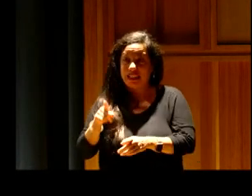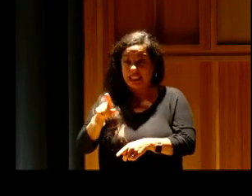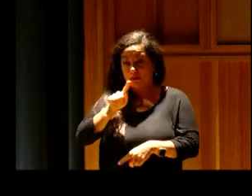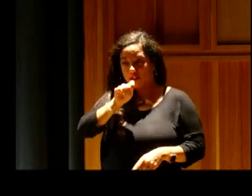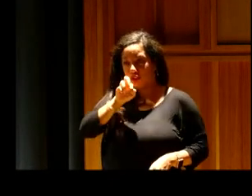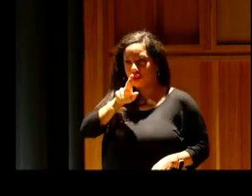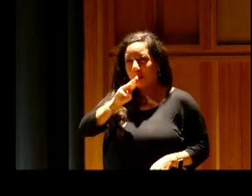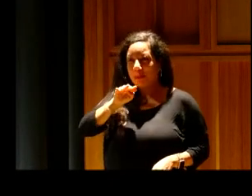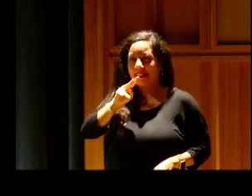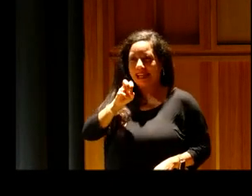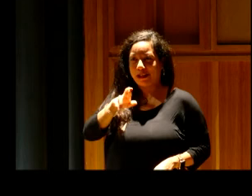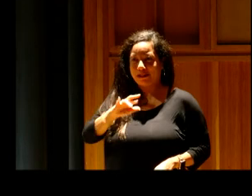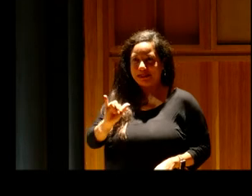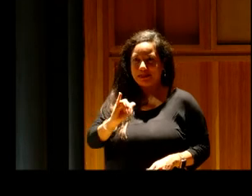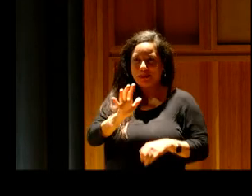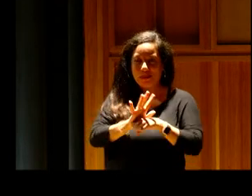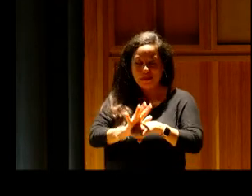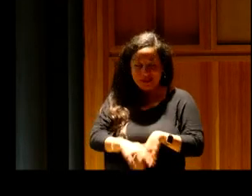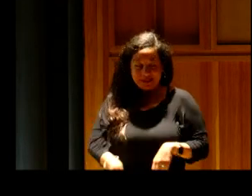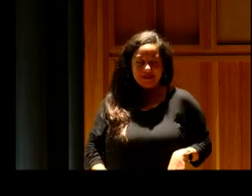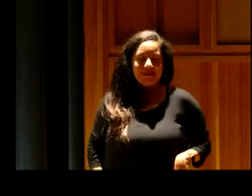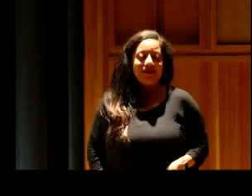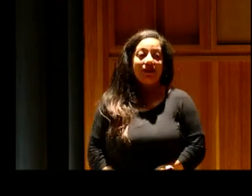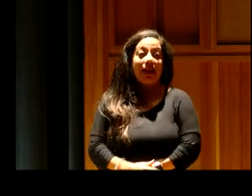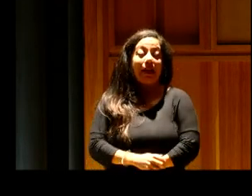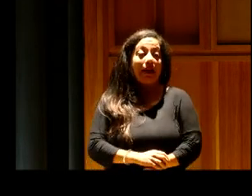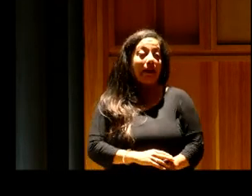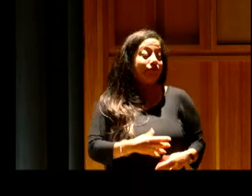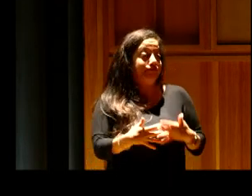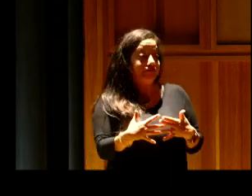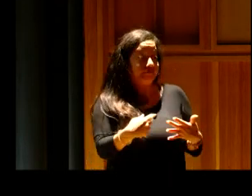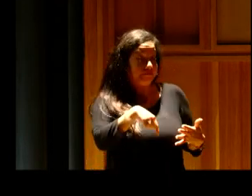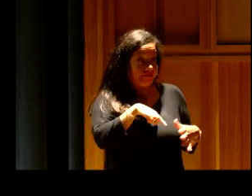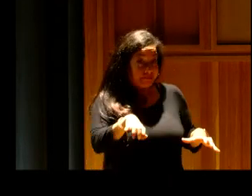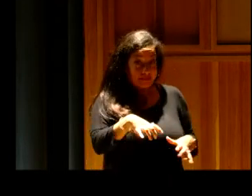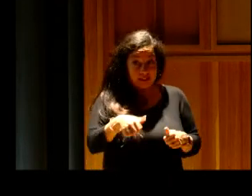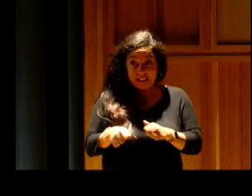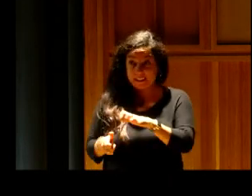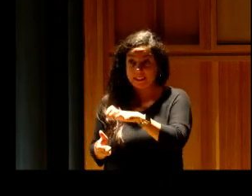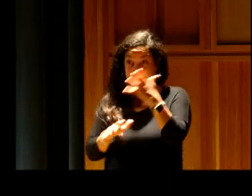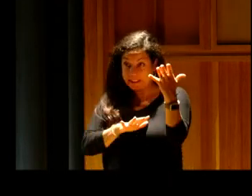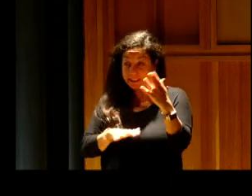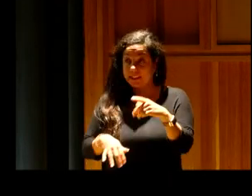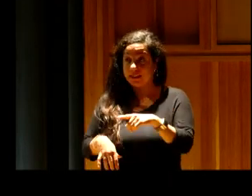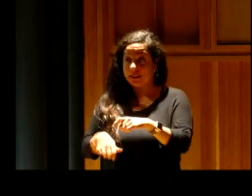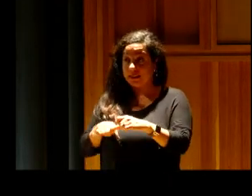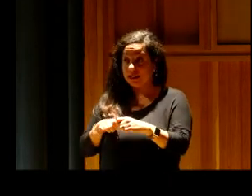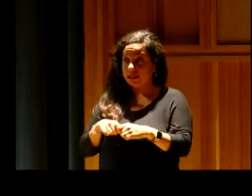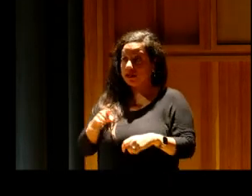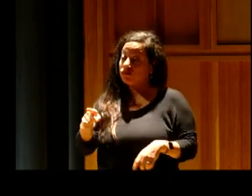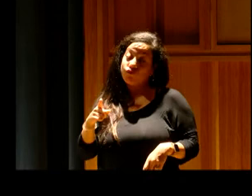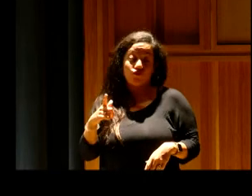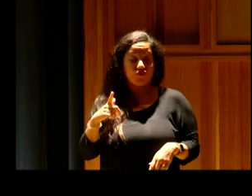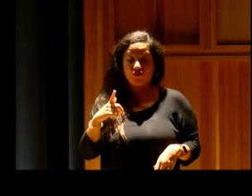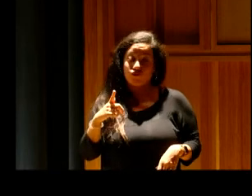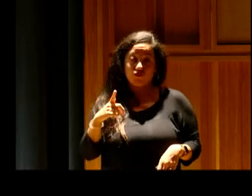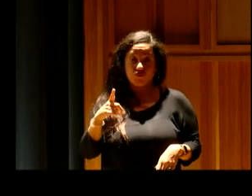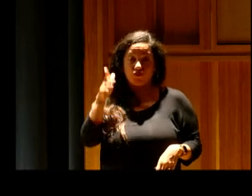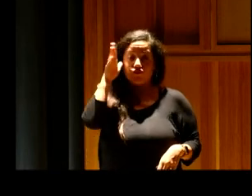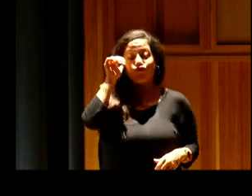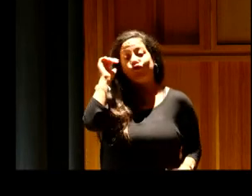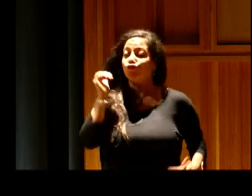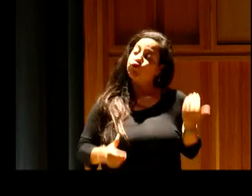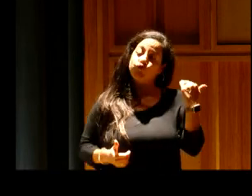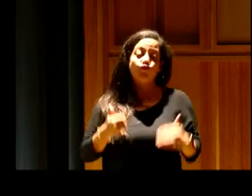Terminator. And that anything we did to disable the Terminator, he would just